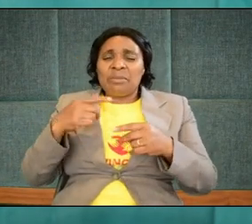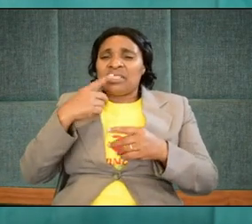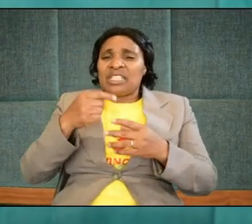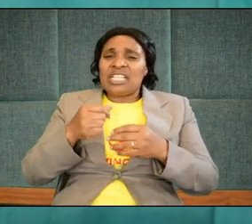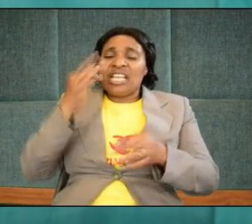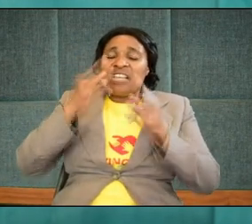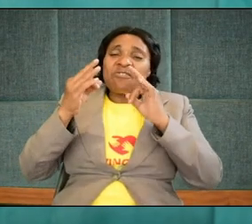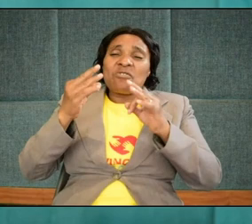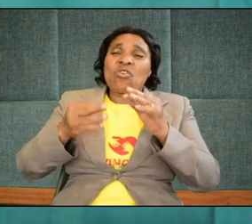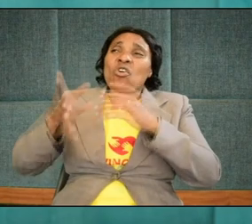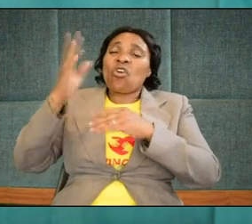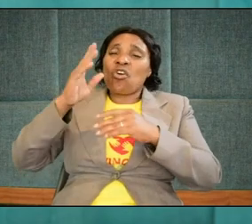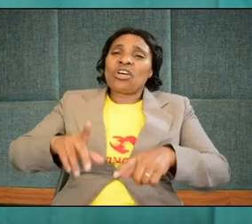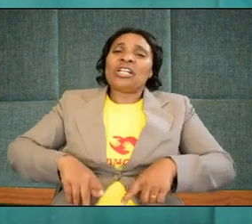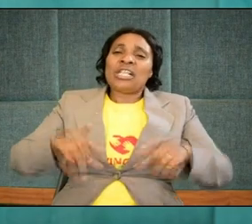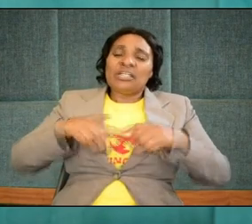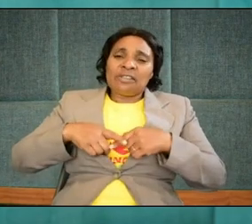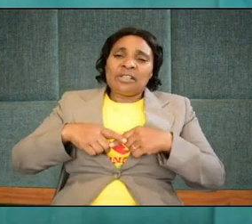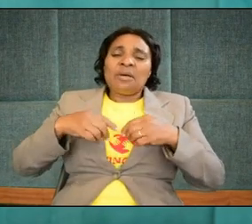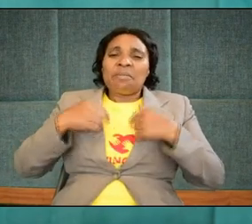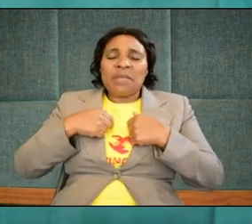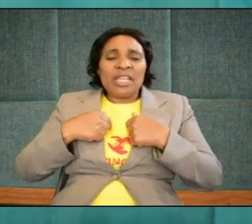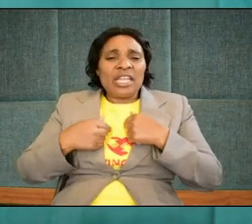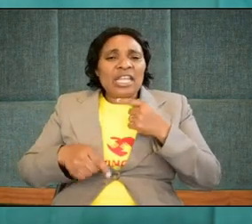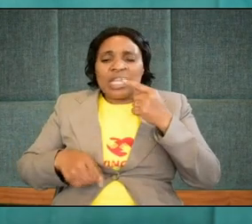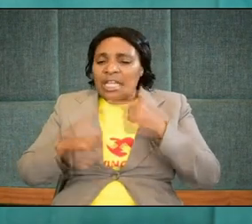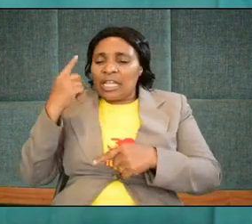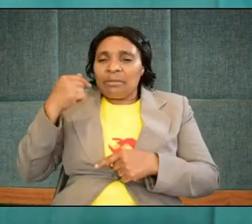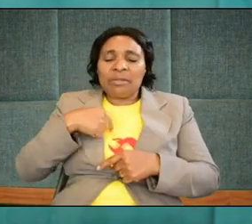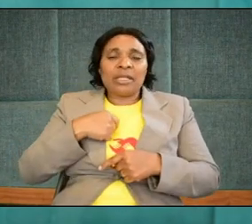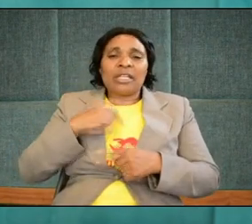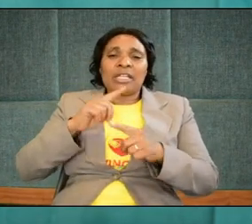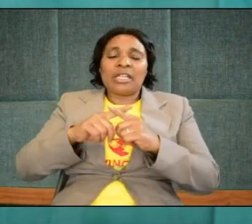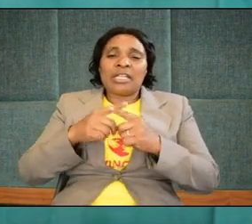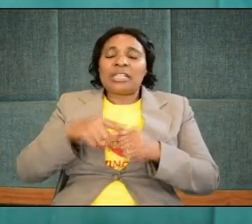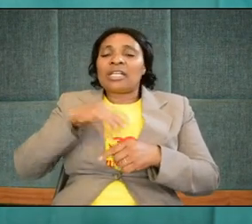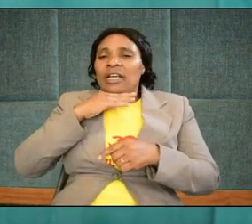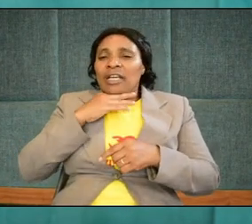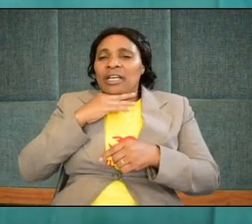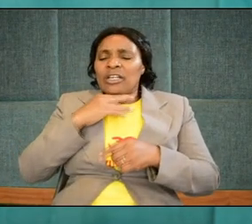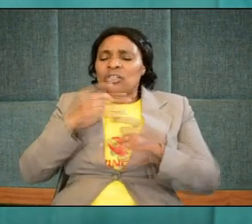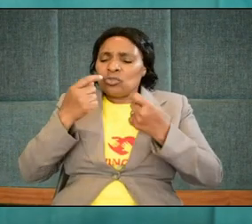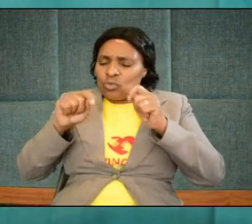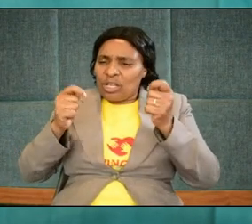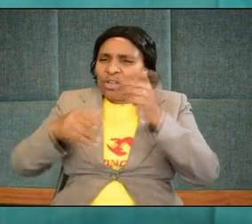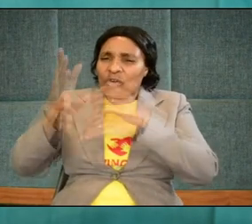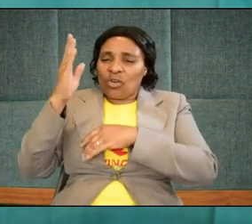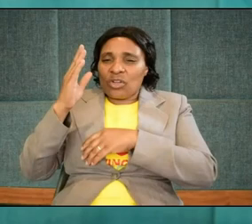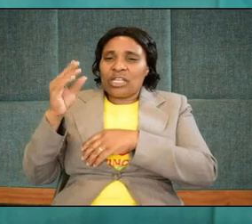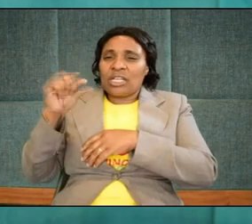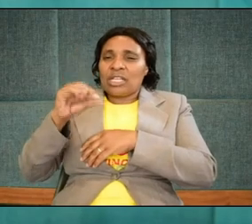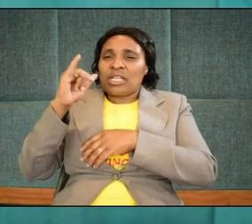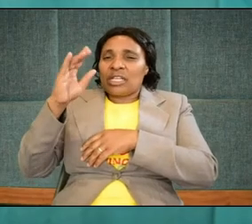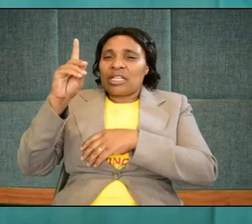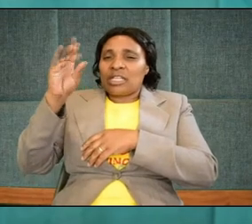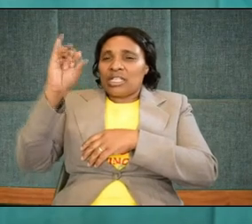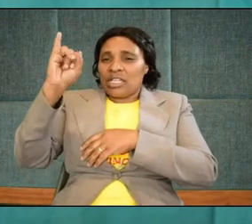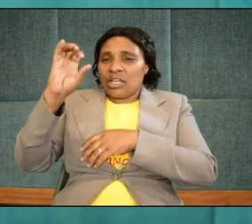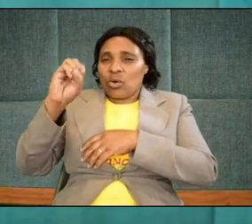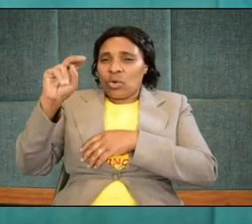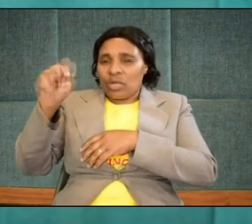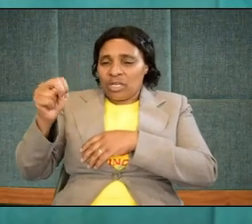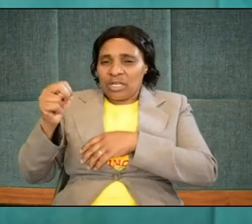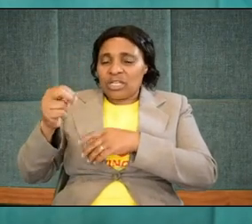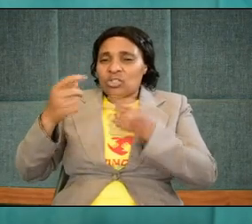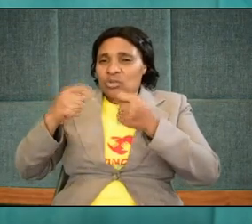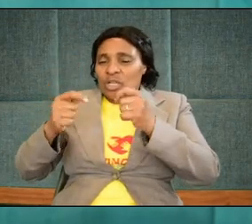if God exists, strike me now and I die. That's provoking God. Mm-hmm. You're not testing God. Gideon tested God, not provoked